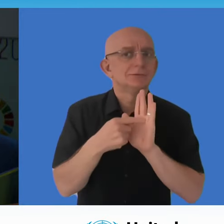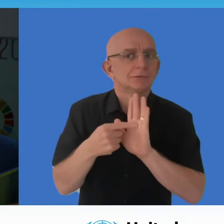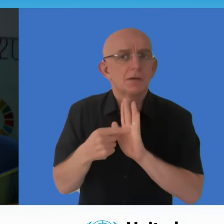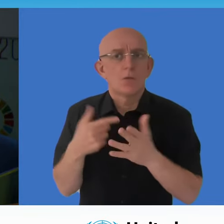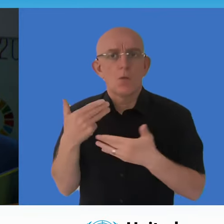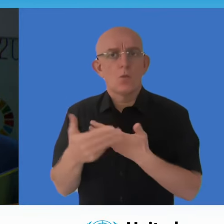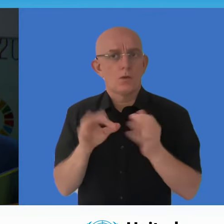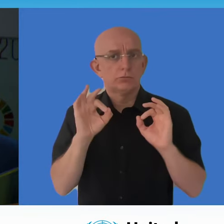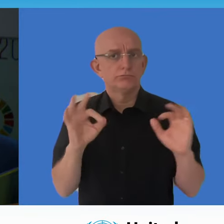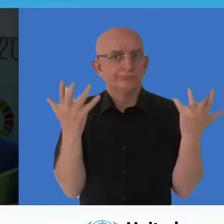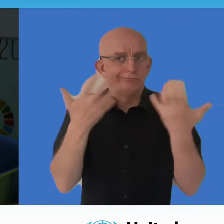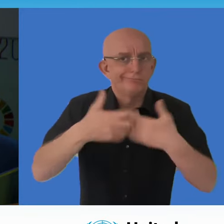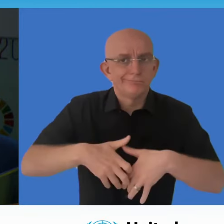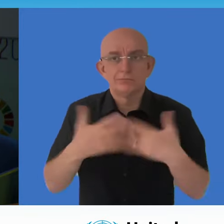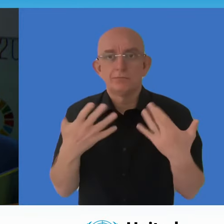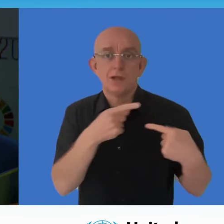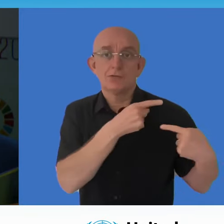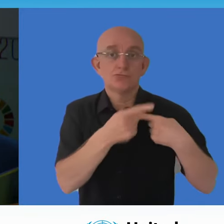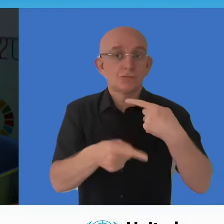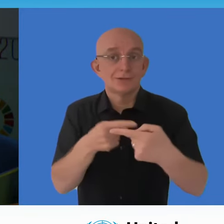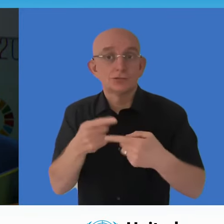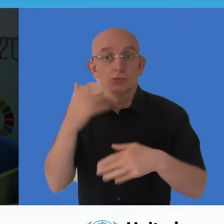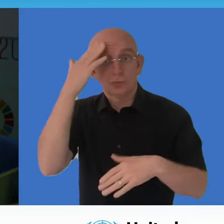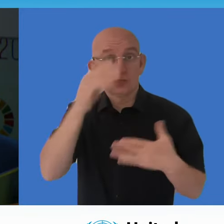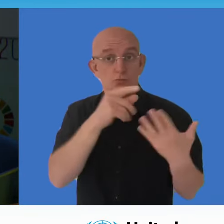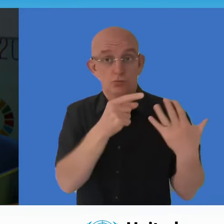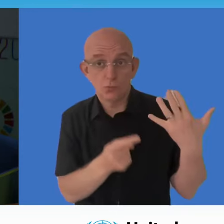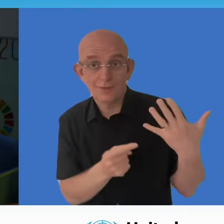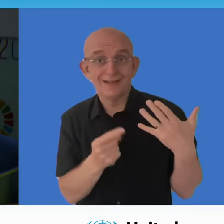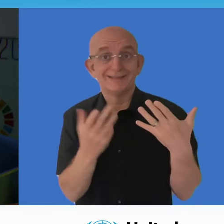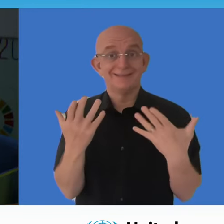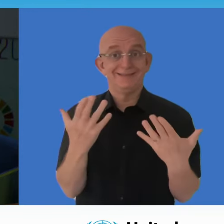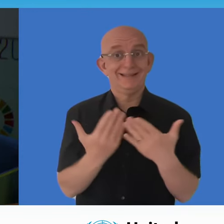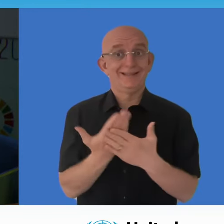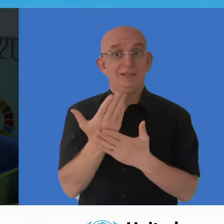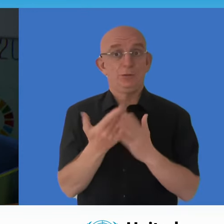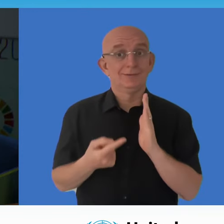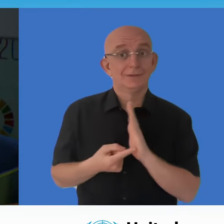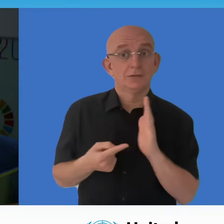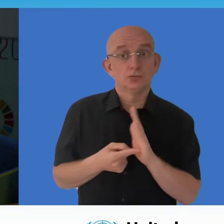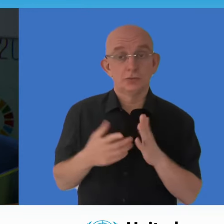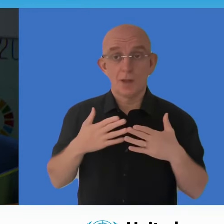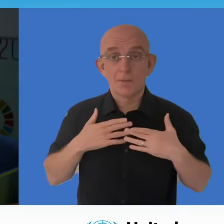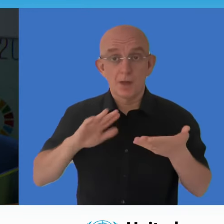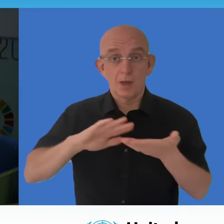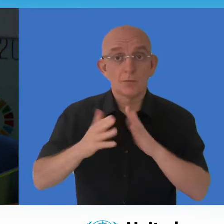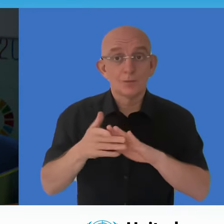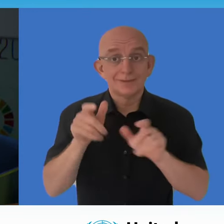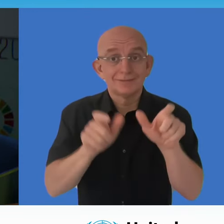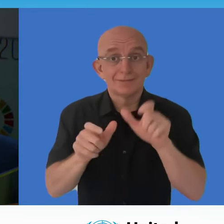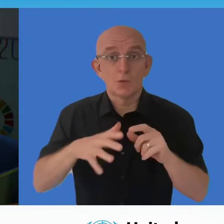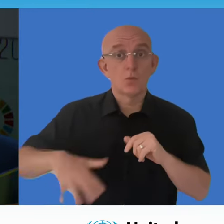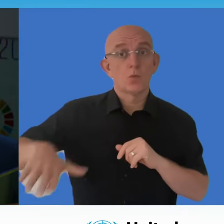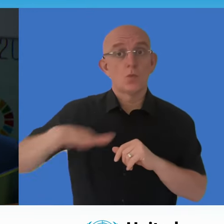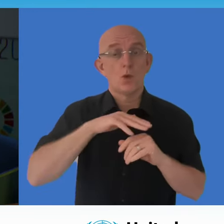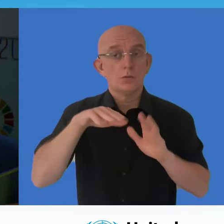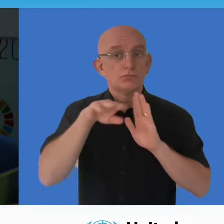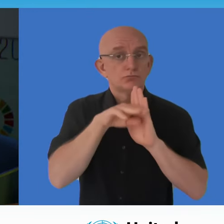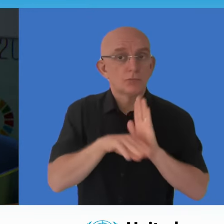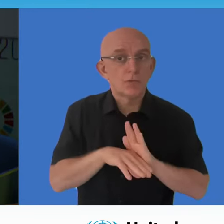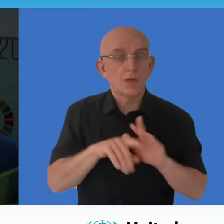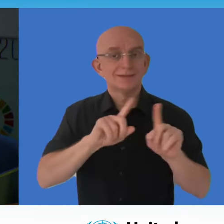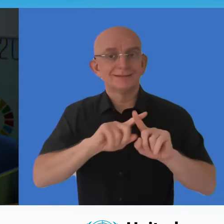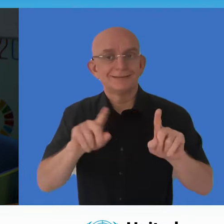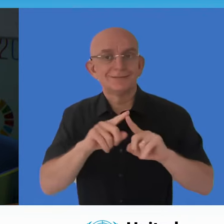technology, in my community, we have begun the programmatic intergenerational dialogue, wherein the youth, the